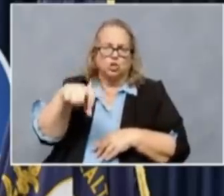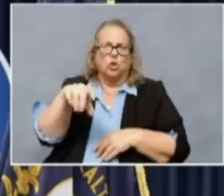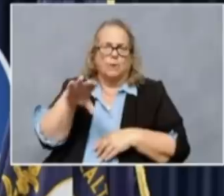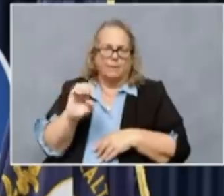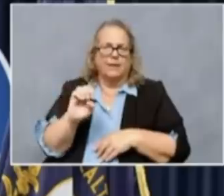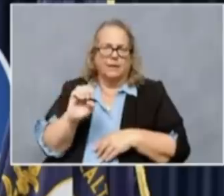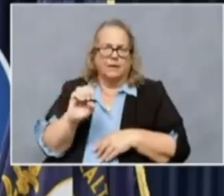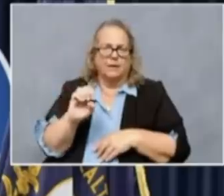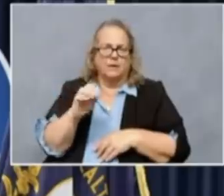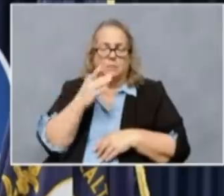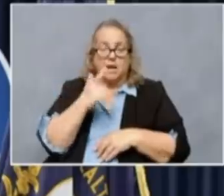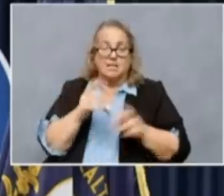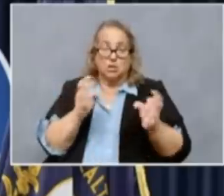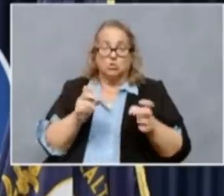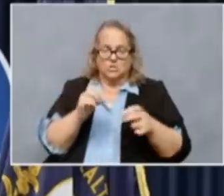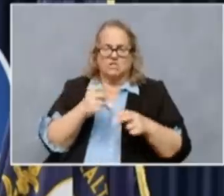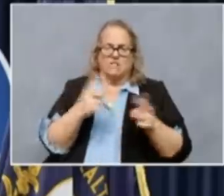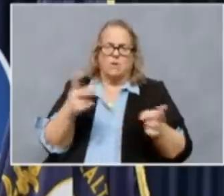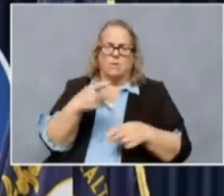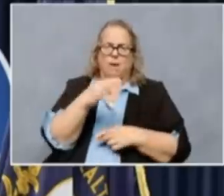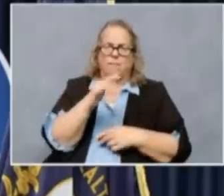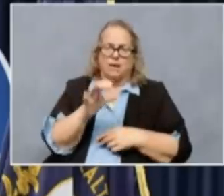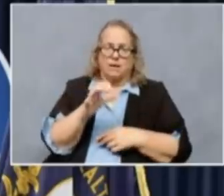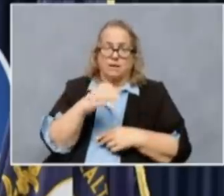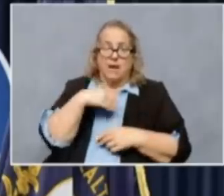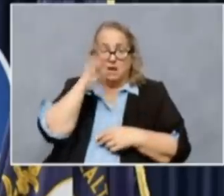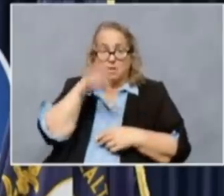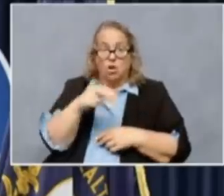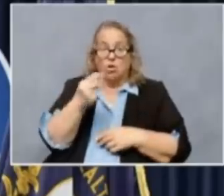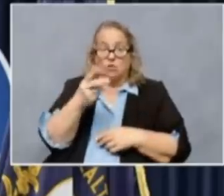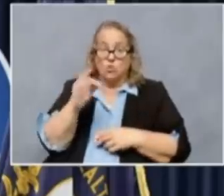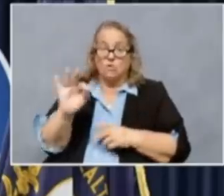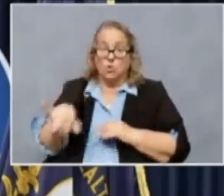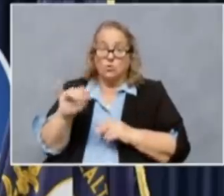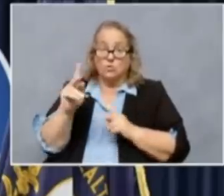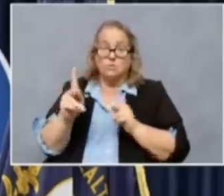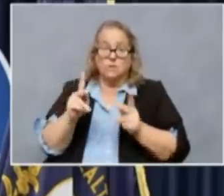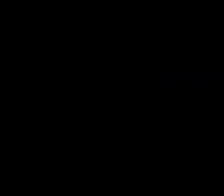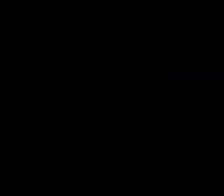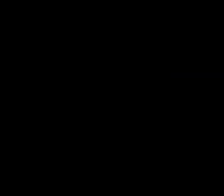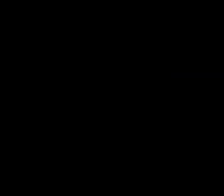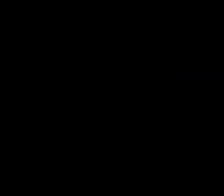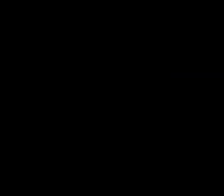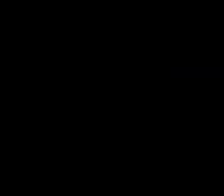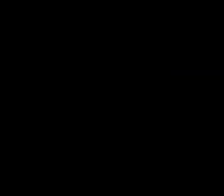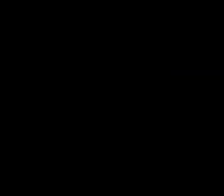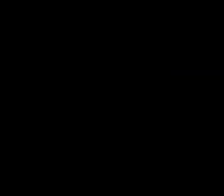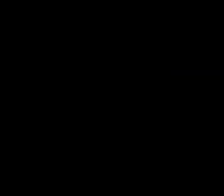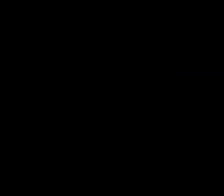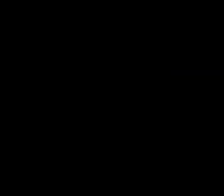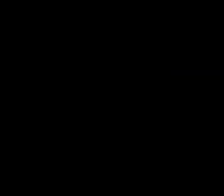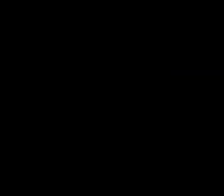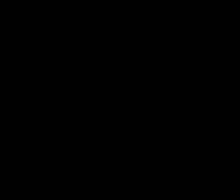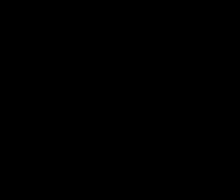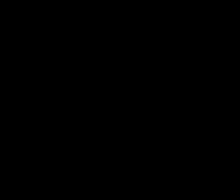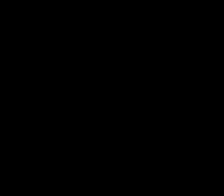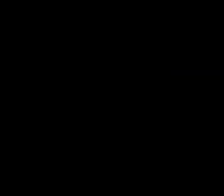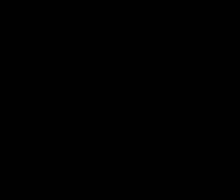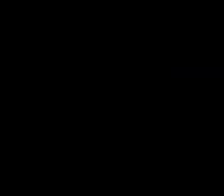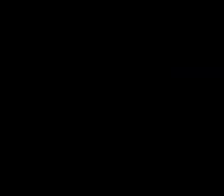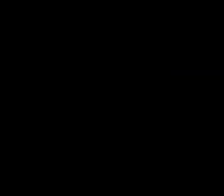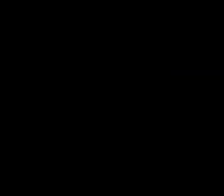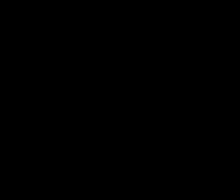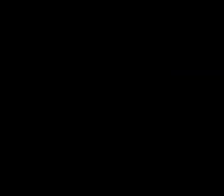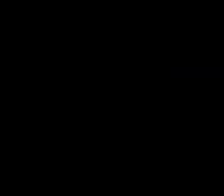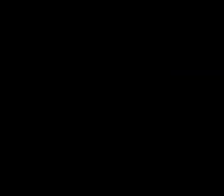couple of the folks and and um you know i i think that they will learn from it all right so you guys just saw what the governor had to say